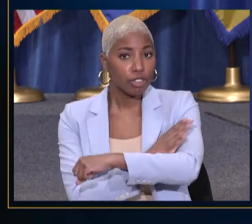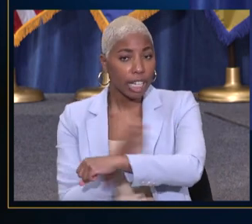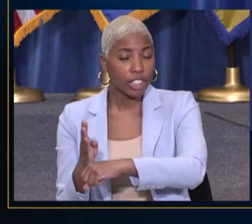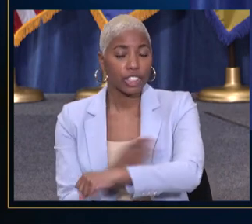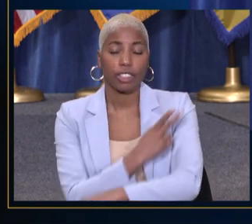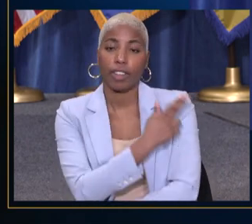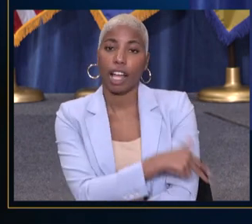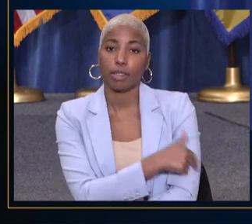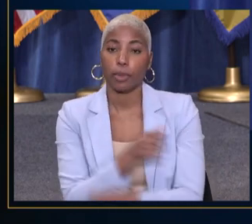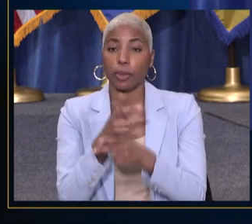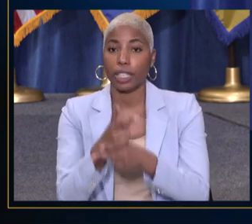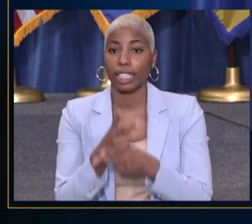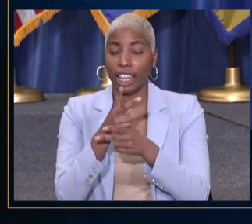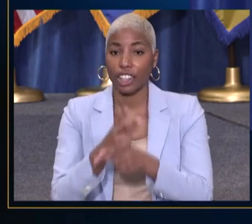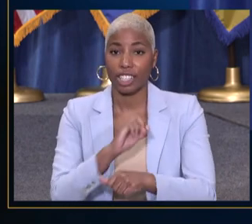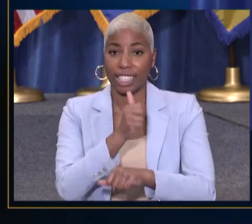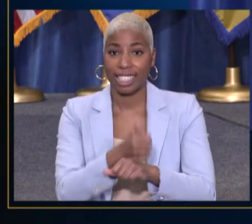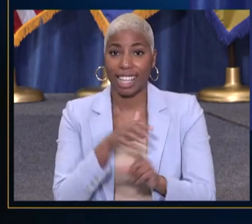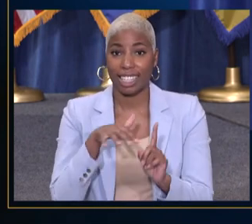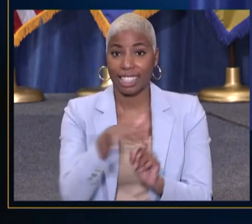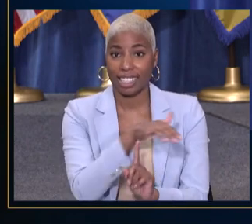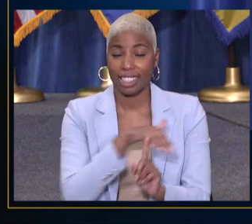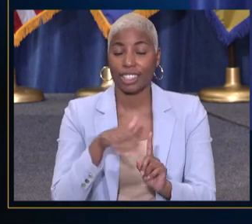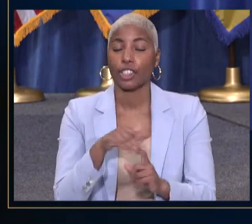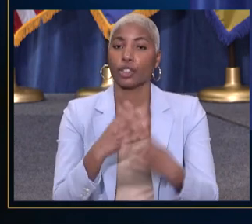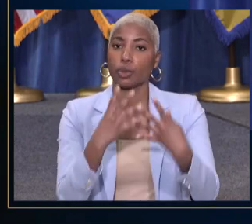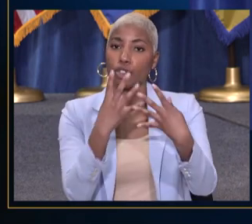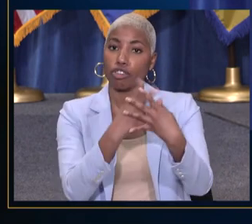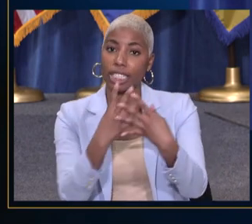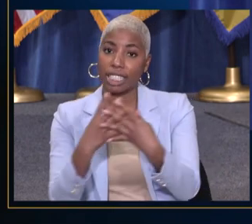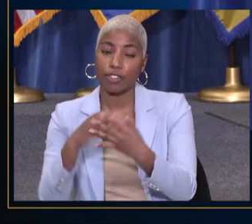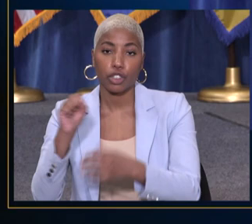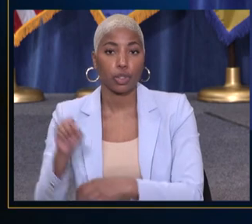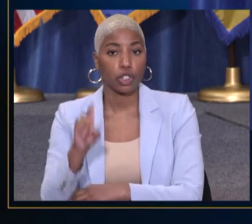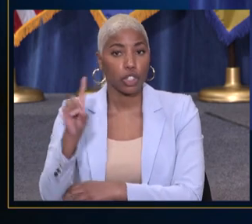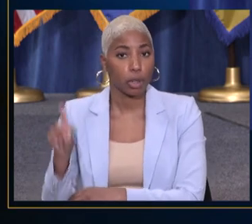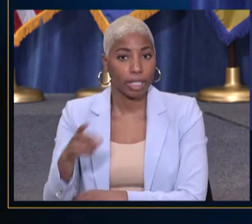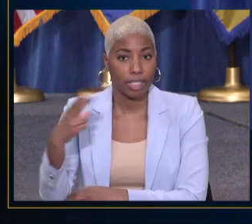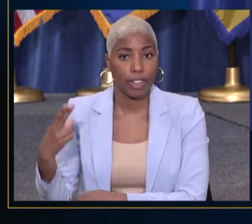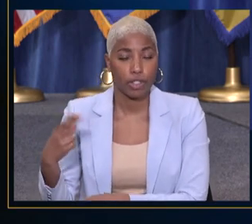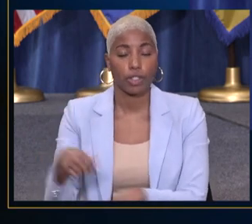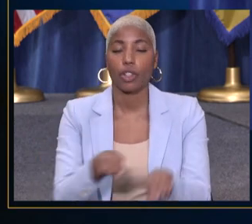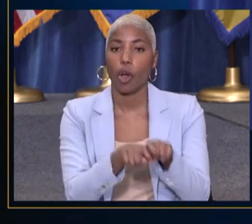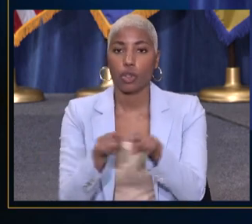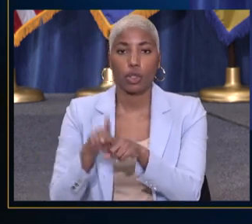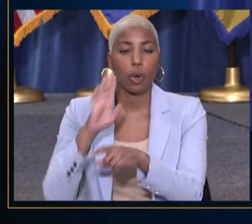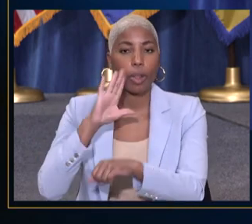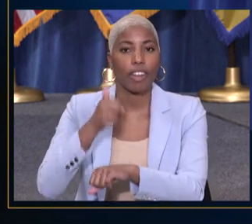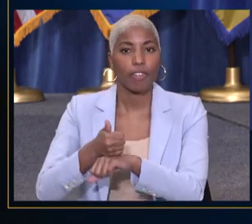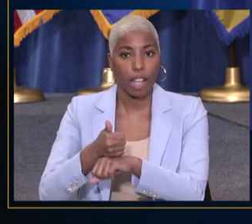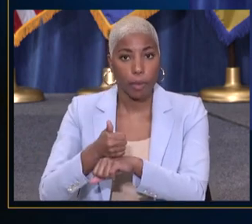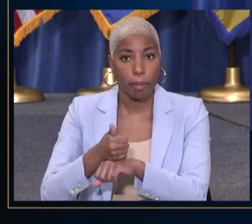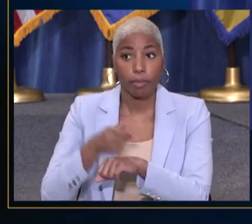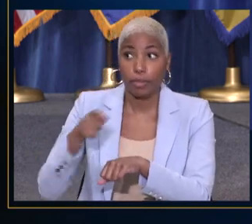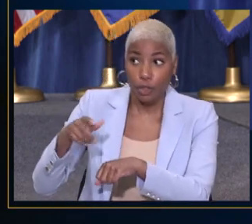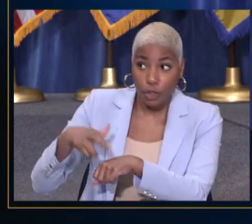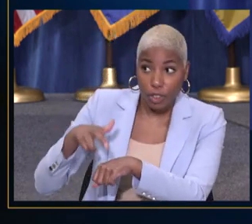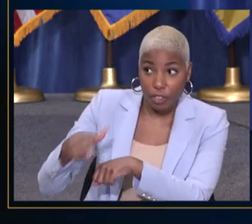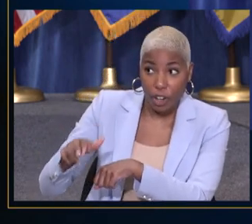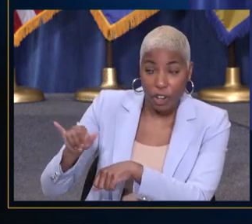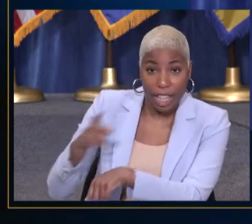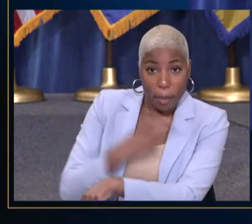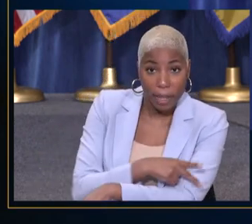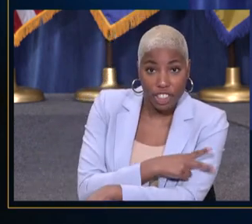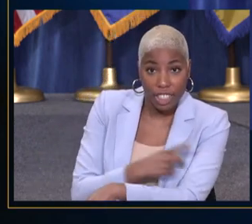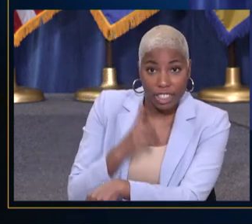hospital care settings to screen for social determinants of health. And we're also, we'll be following up with, and did you refer the patient